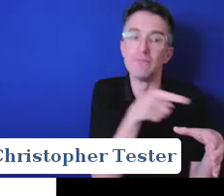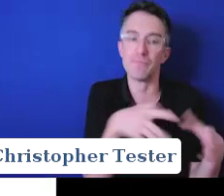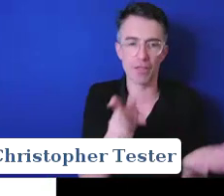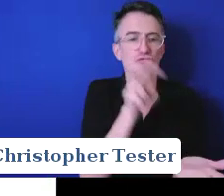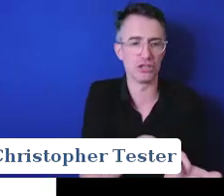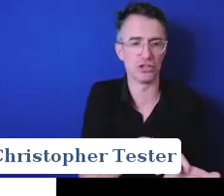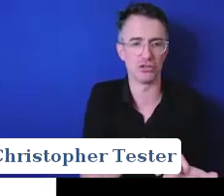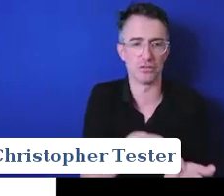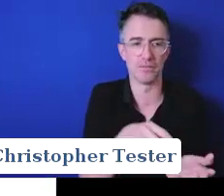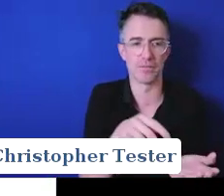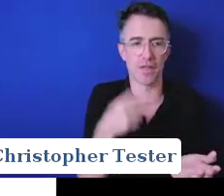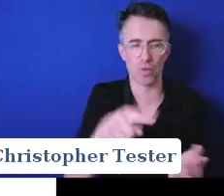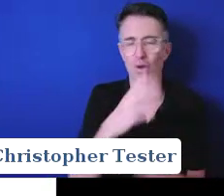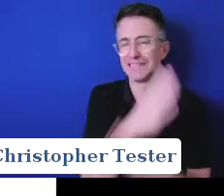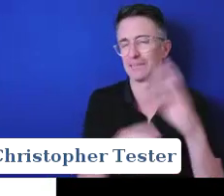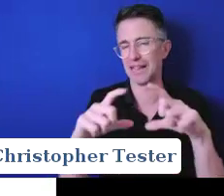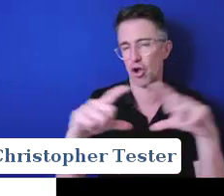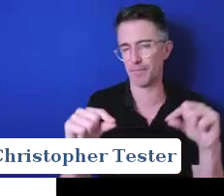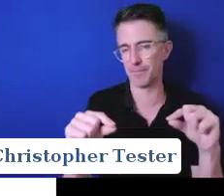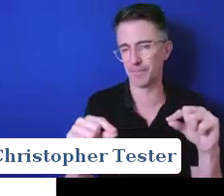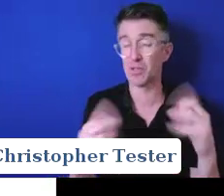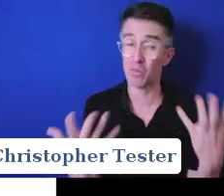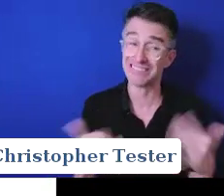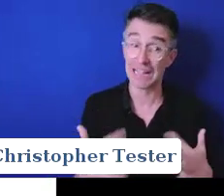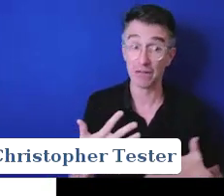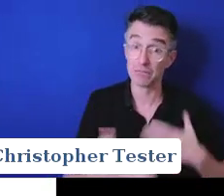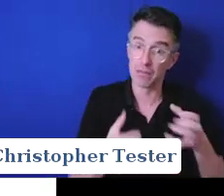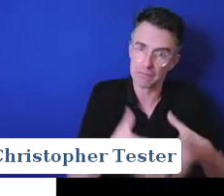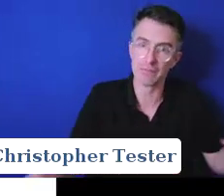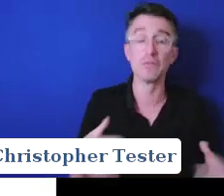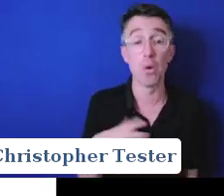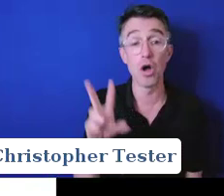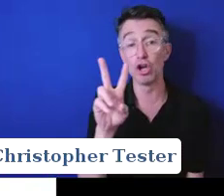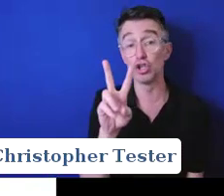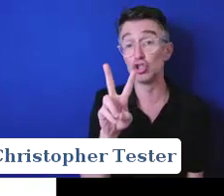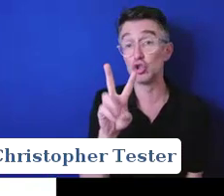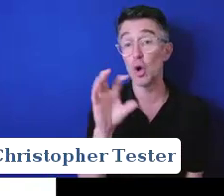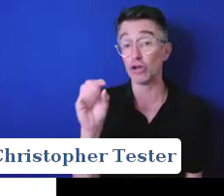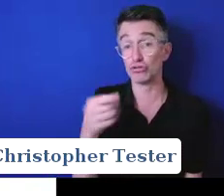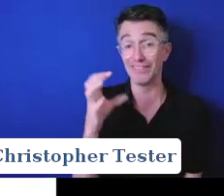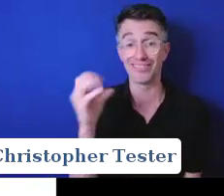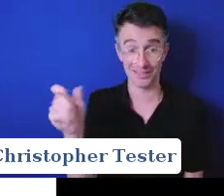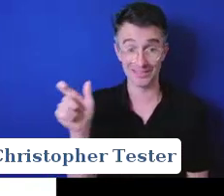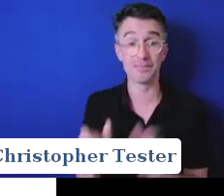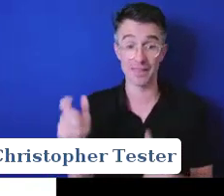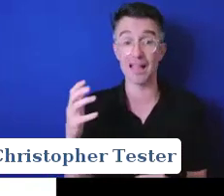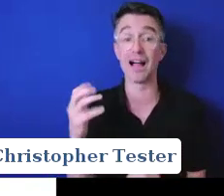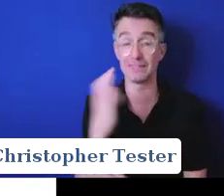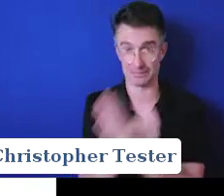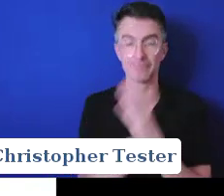than 200,000 persons with disabilities have received disability ID cards, and